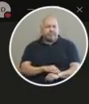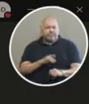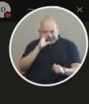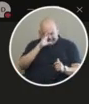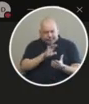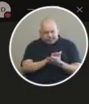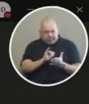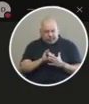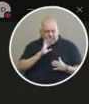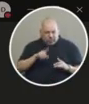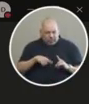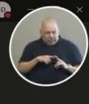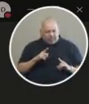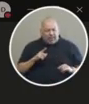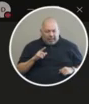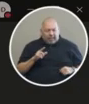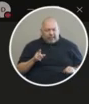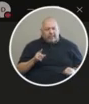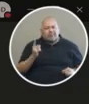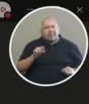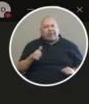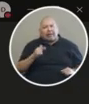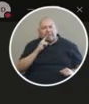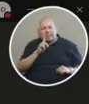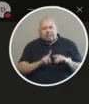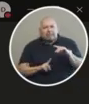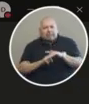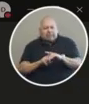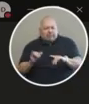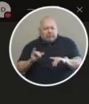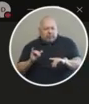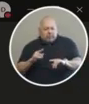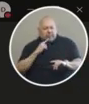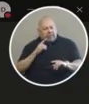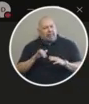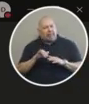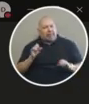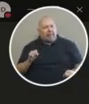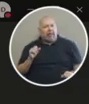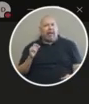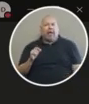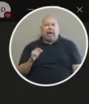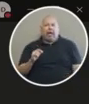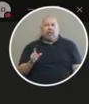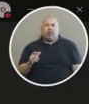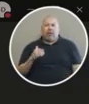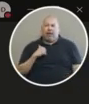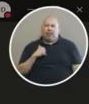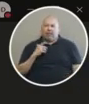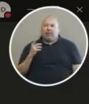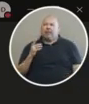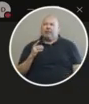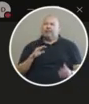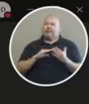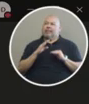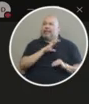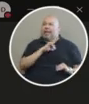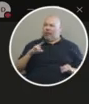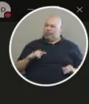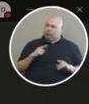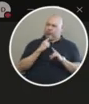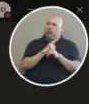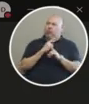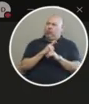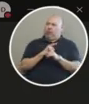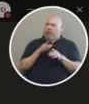believe it'll speak to it. I think Ms. Rodriguez brought that up as well. And so, yeah, you guys are, I mean, the council's you're